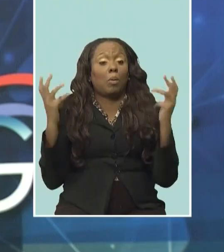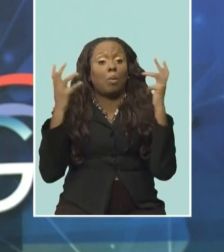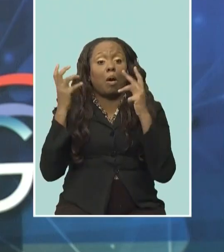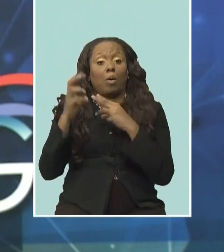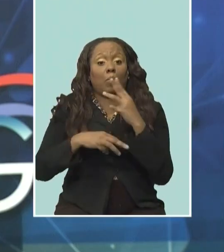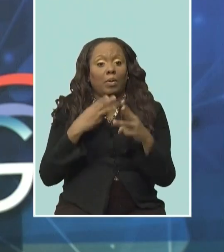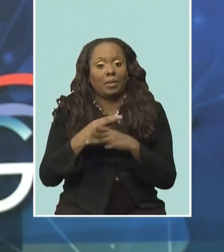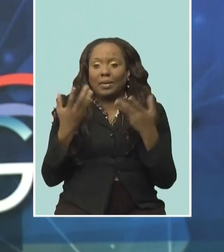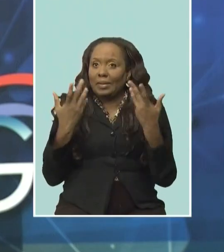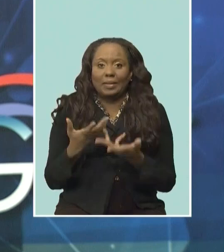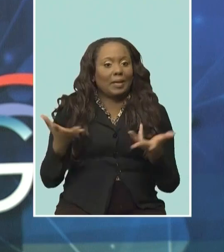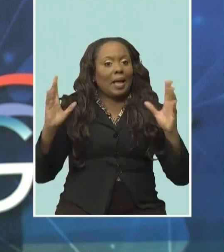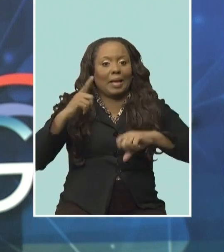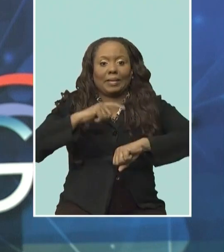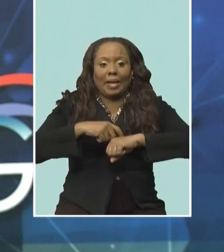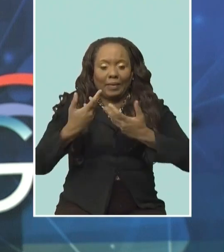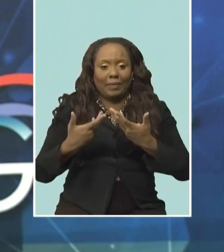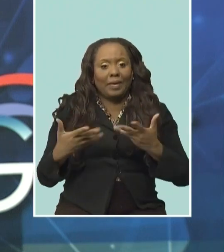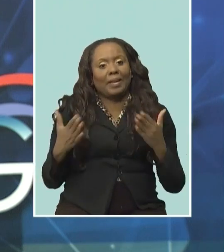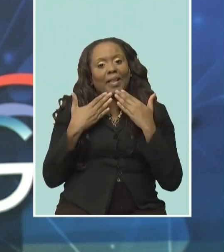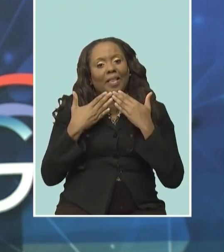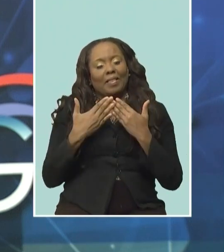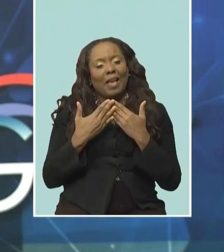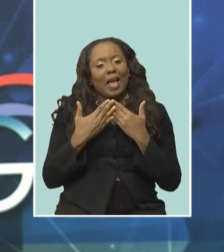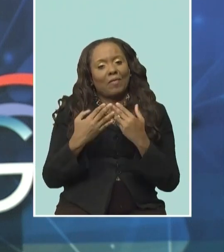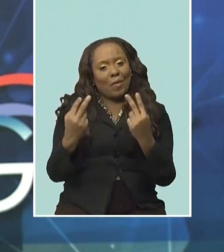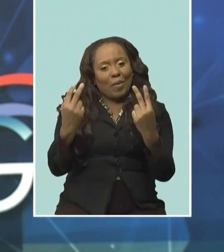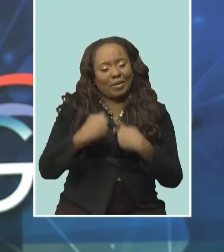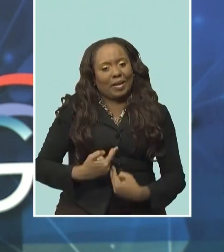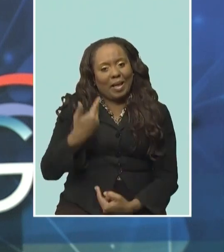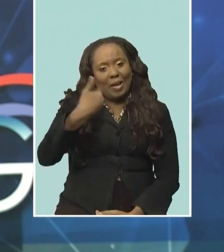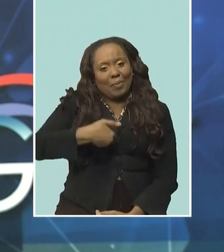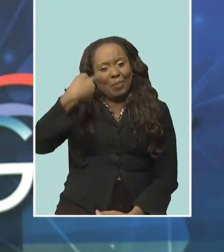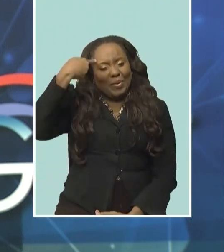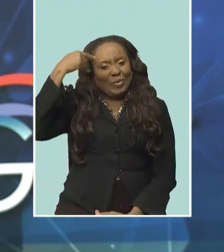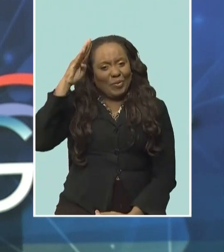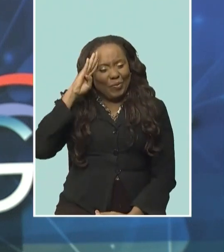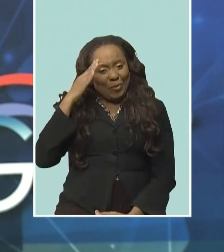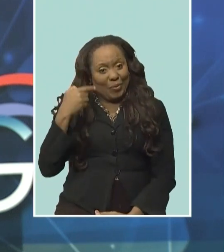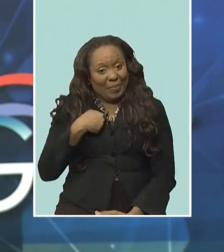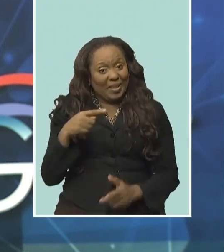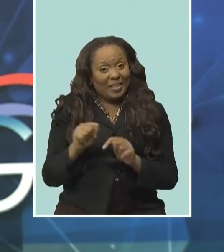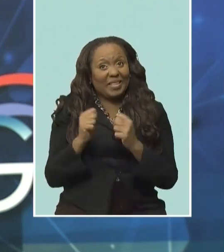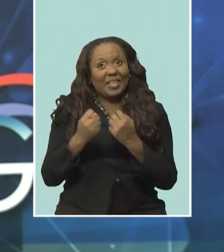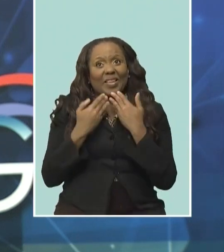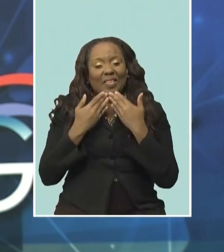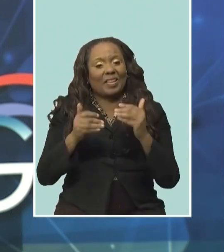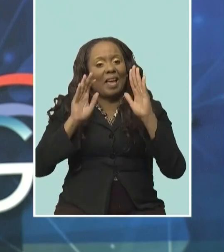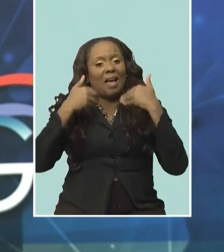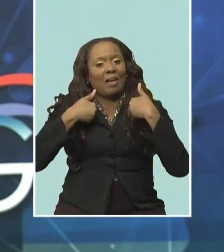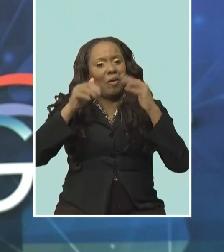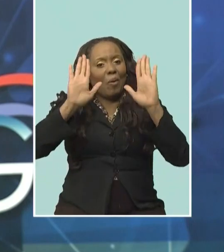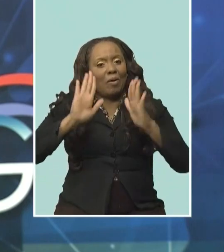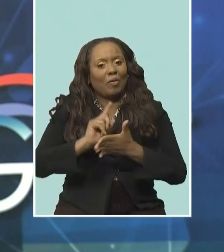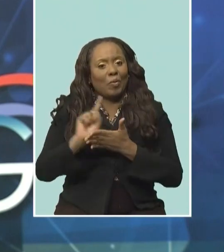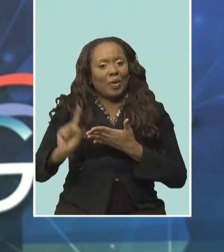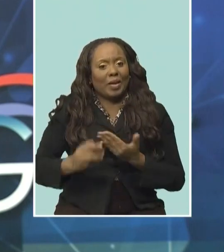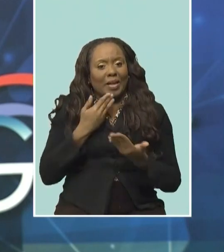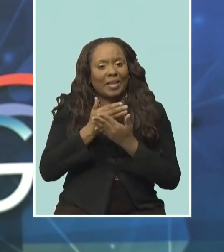free. That's our time tonight. Thank you for spending yours with us. I'm Pearson Boeing. For the crew, to all of you, have a wonderful weekend. Good